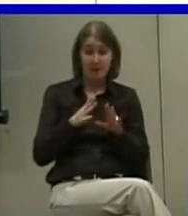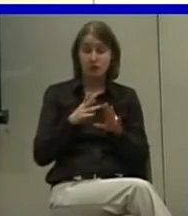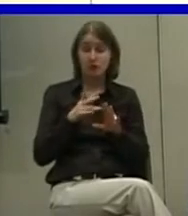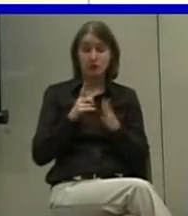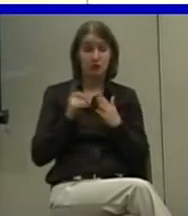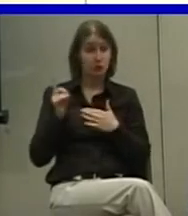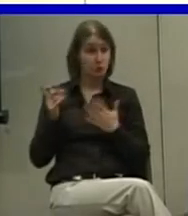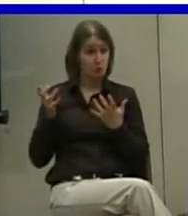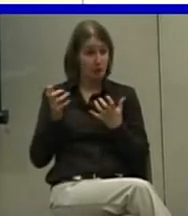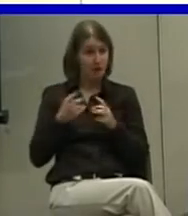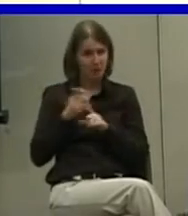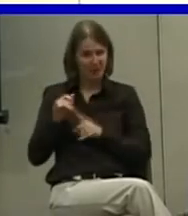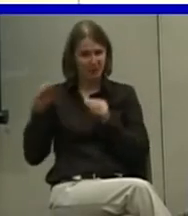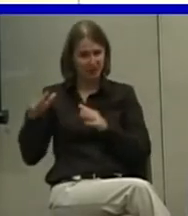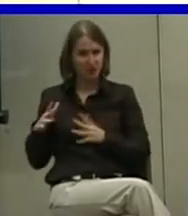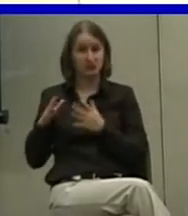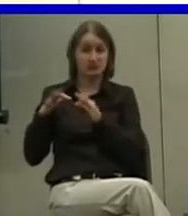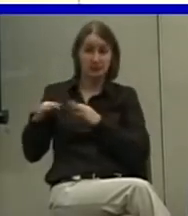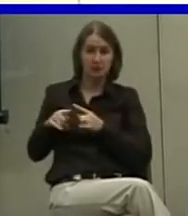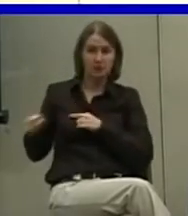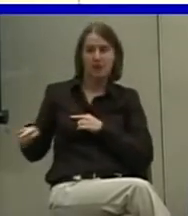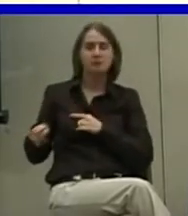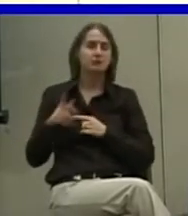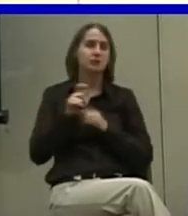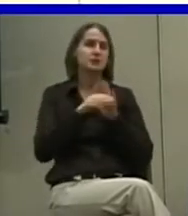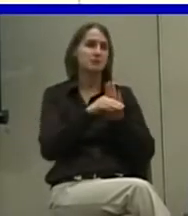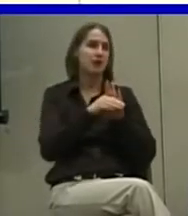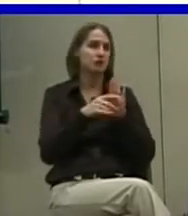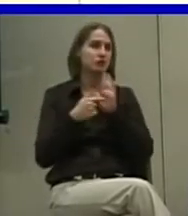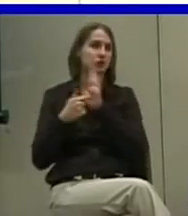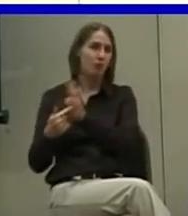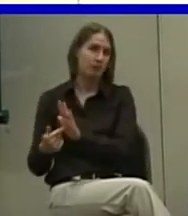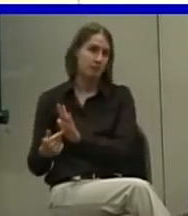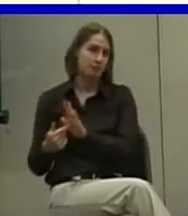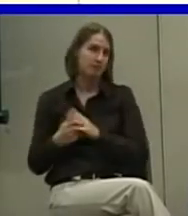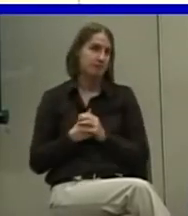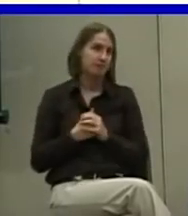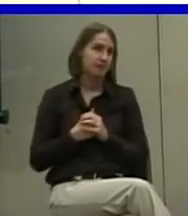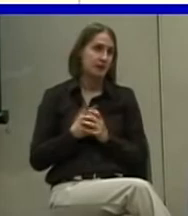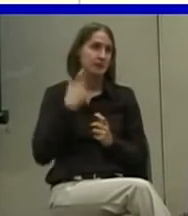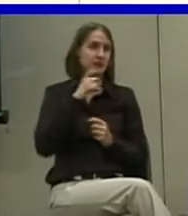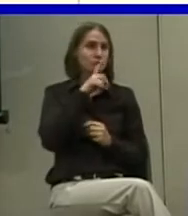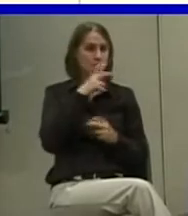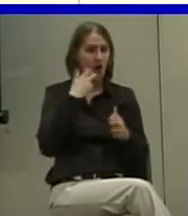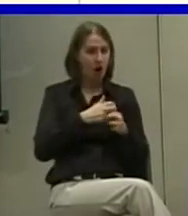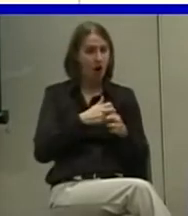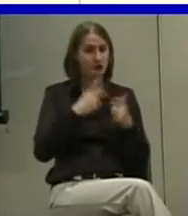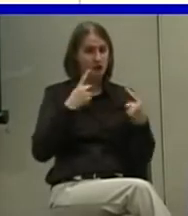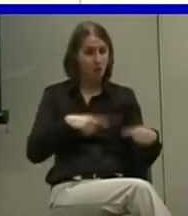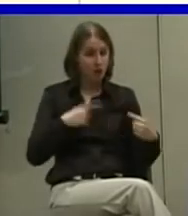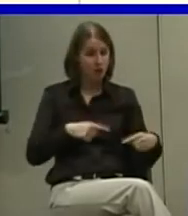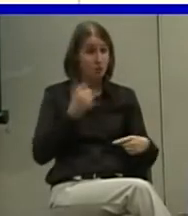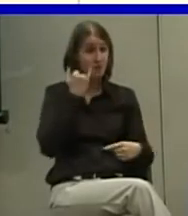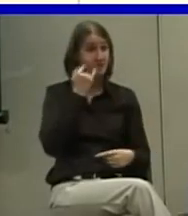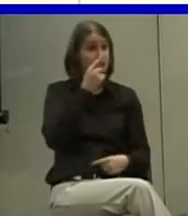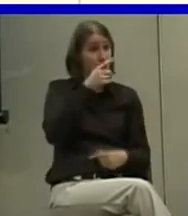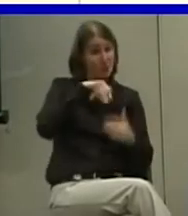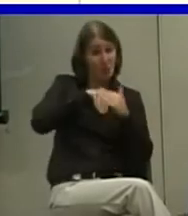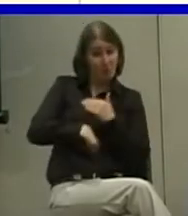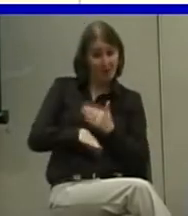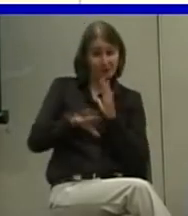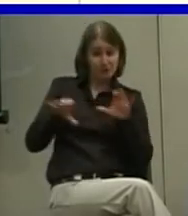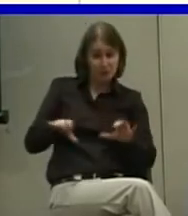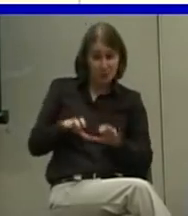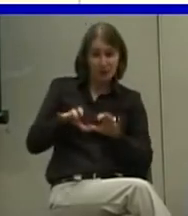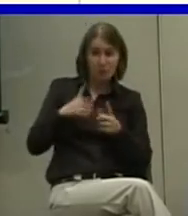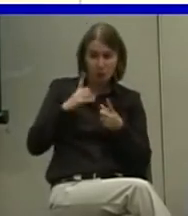by just saying it, then you're going to have to model it. Because it's hard to argue. If you go in and do it and it works, it's hard for them to say it